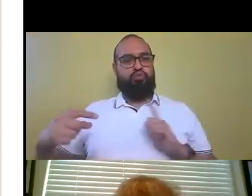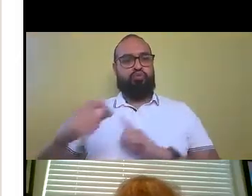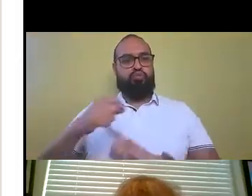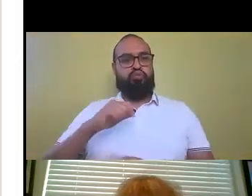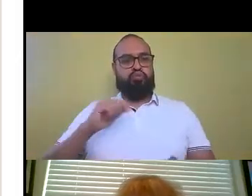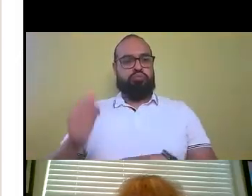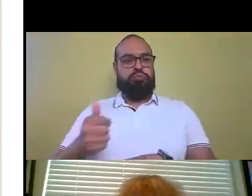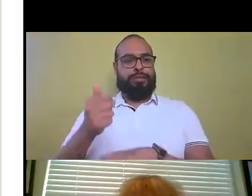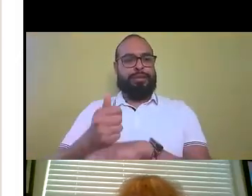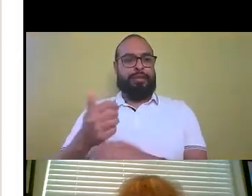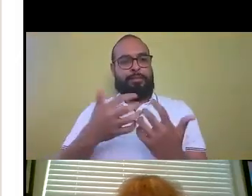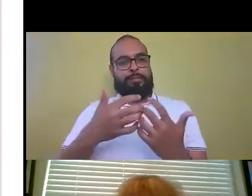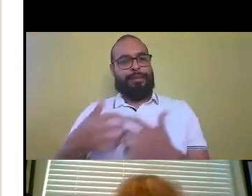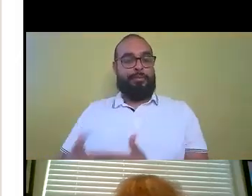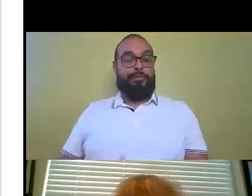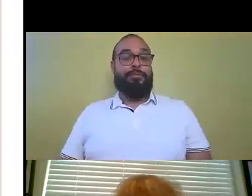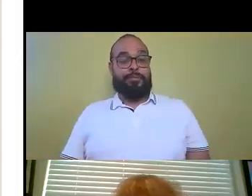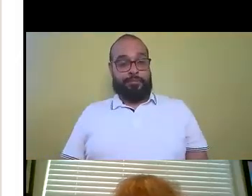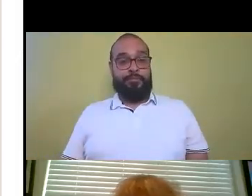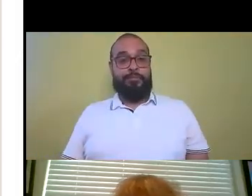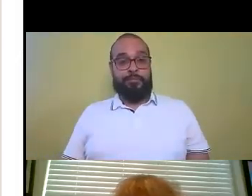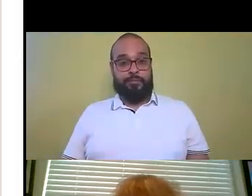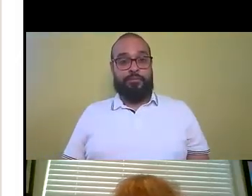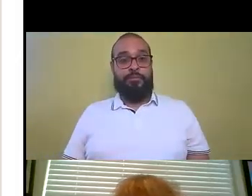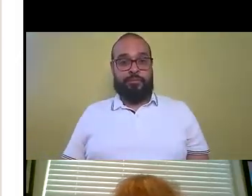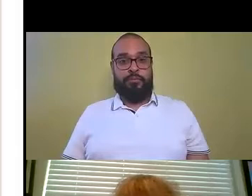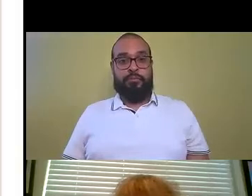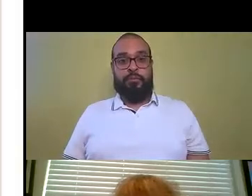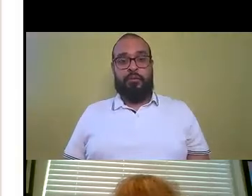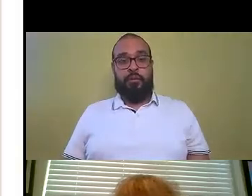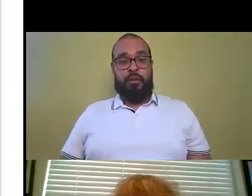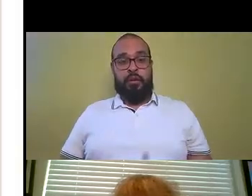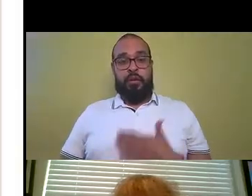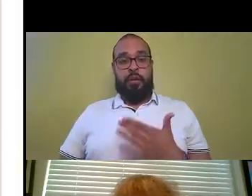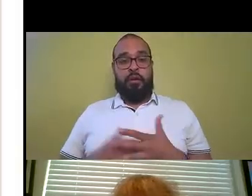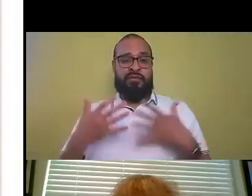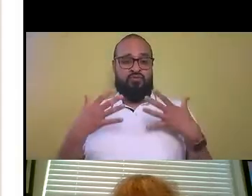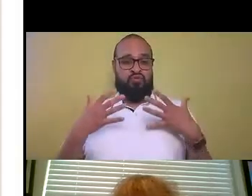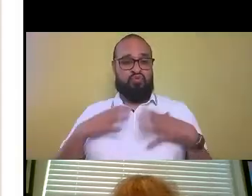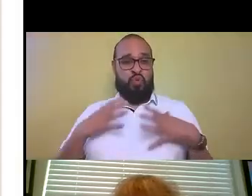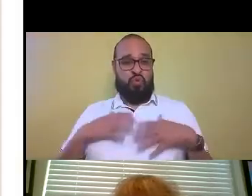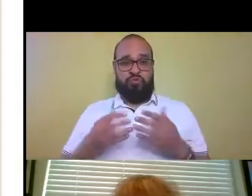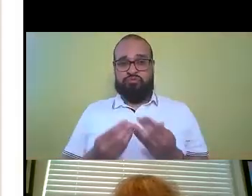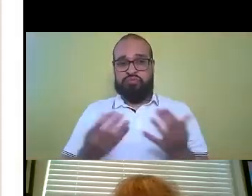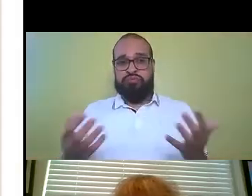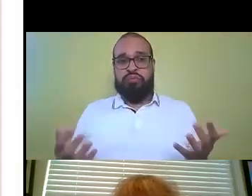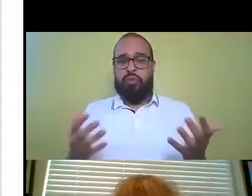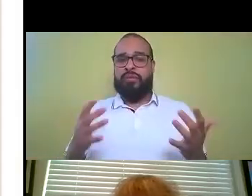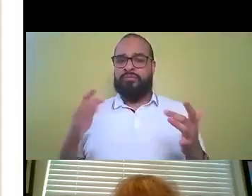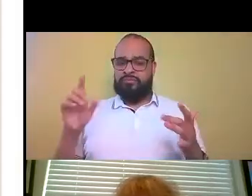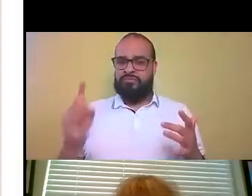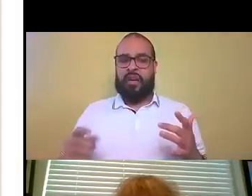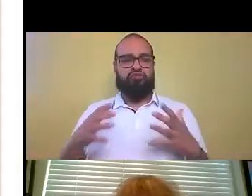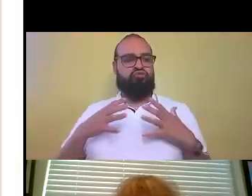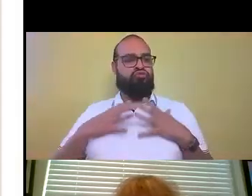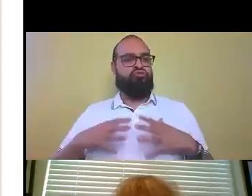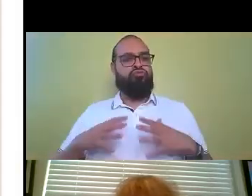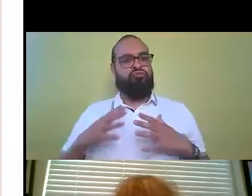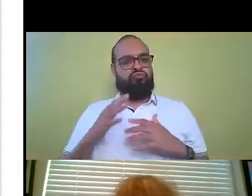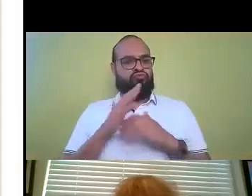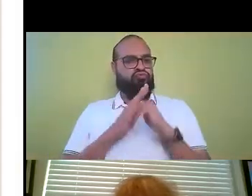we would be making sure that the clothing that we're putting on for the child is very comfortable clothing, that we're not giving